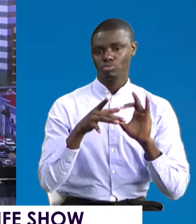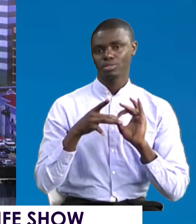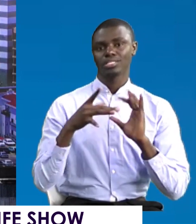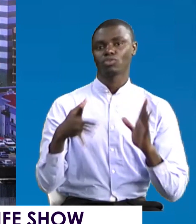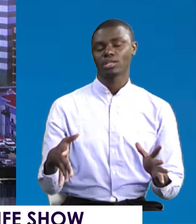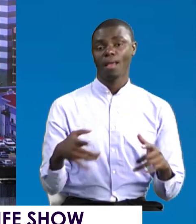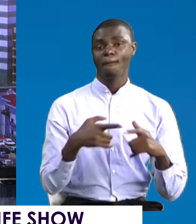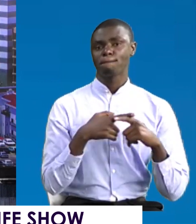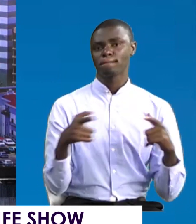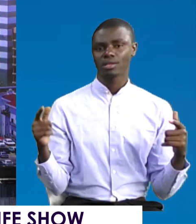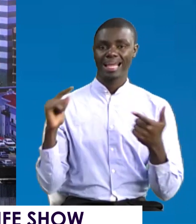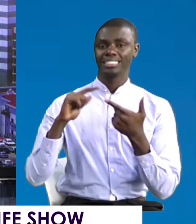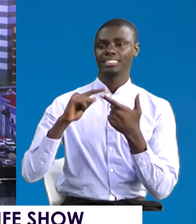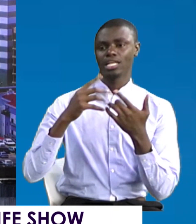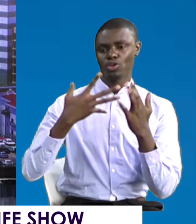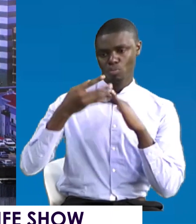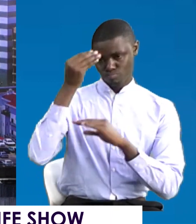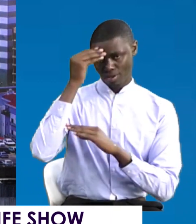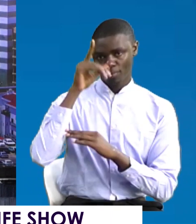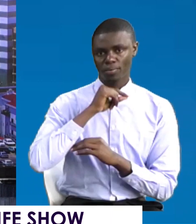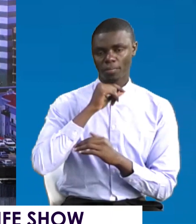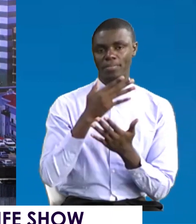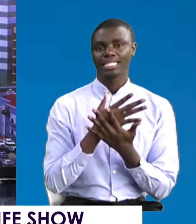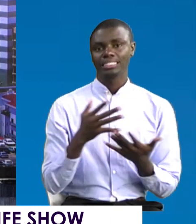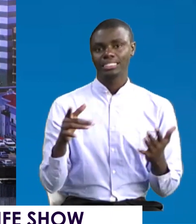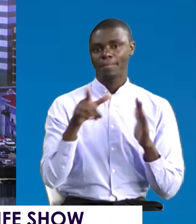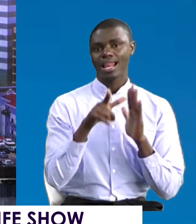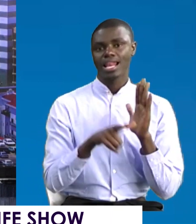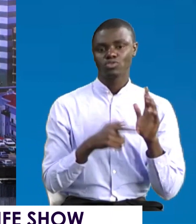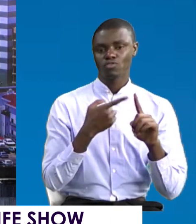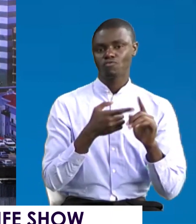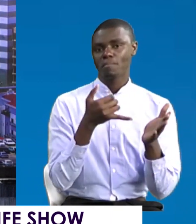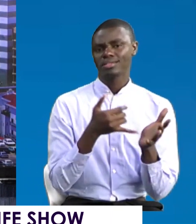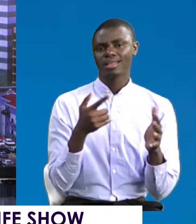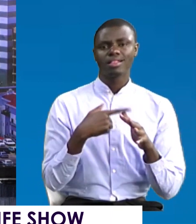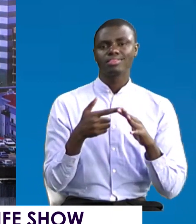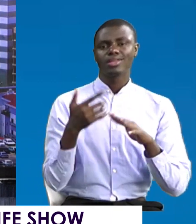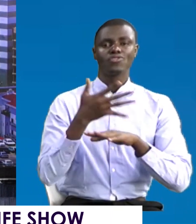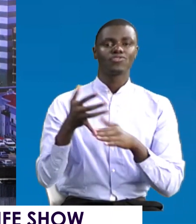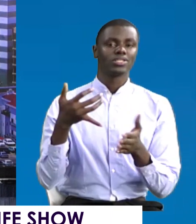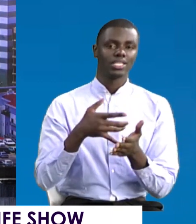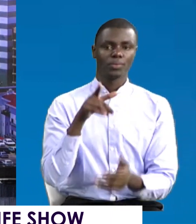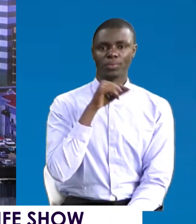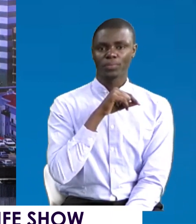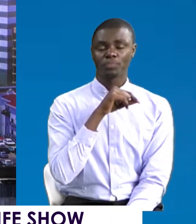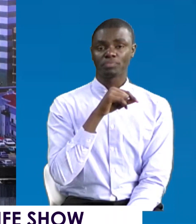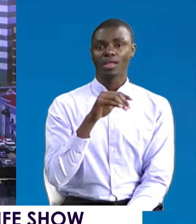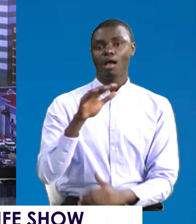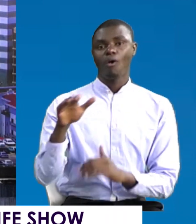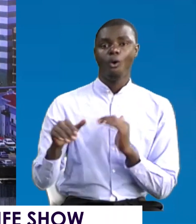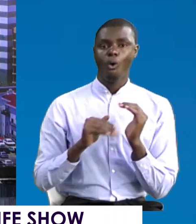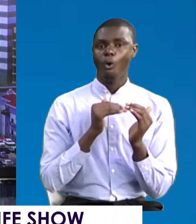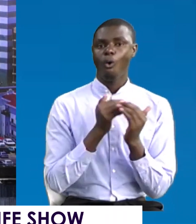disconnect. But unless you learn some lessons from it, then you've wasted it.